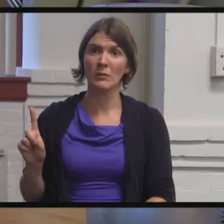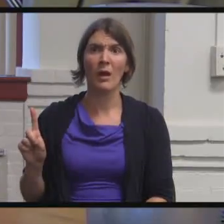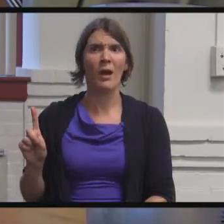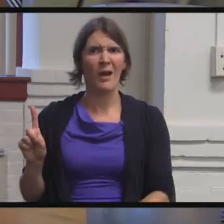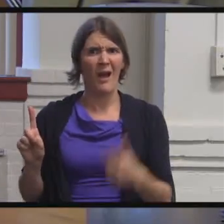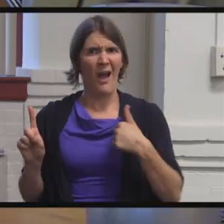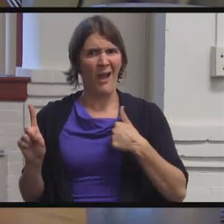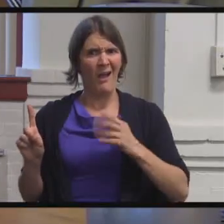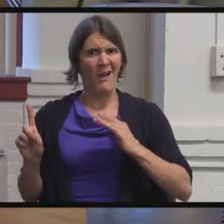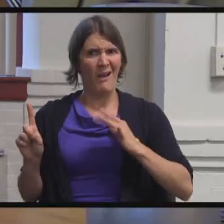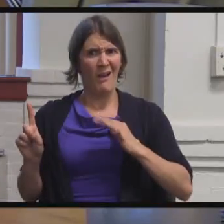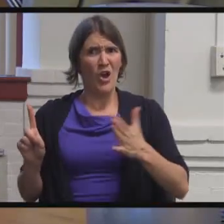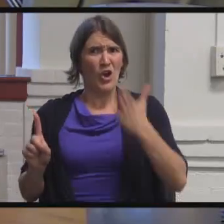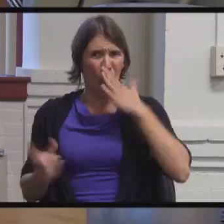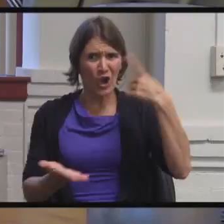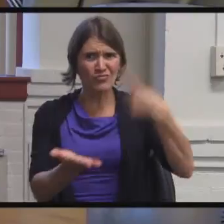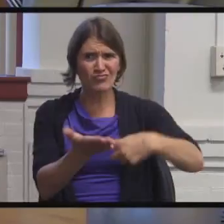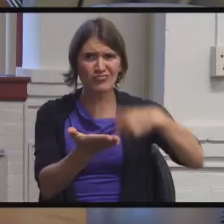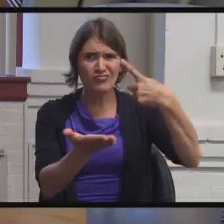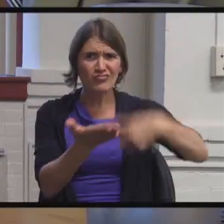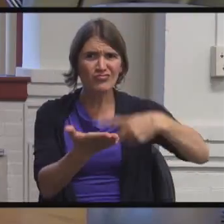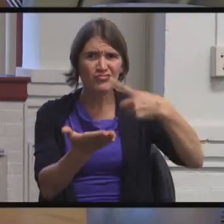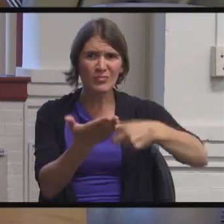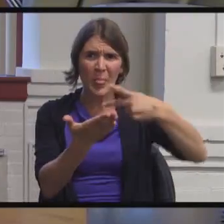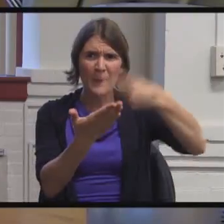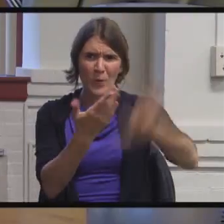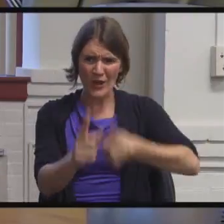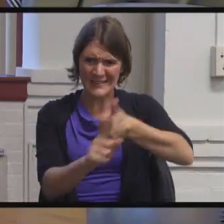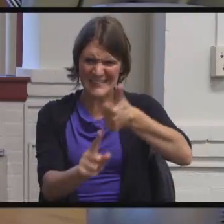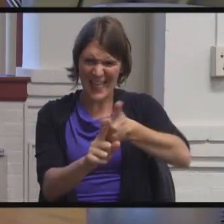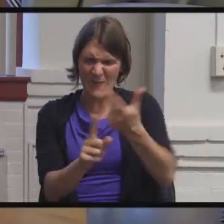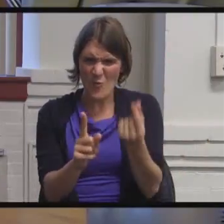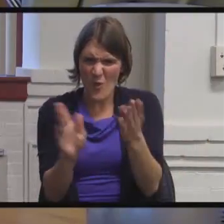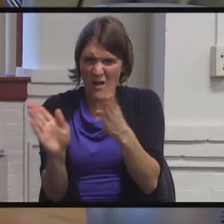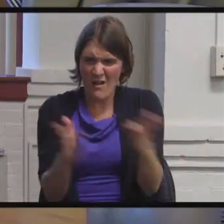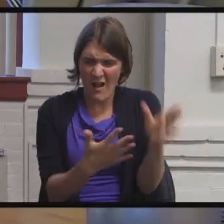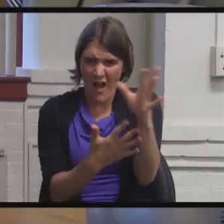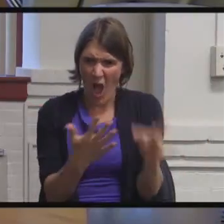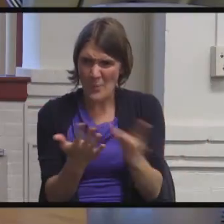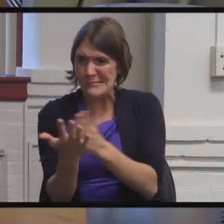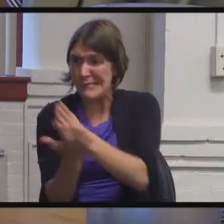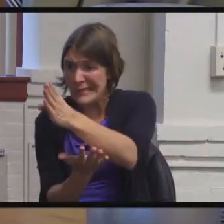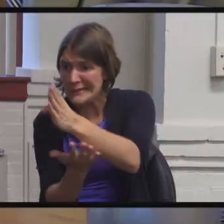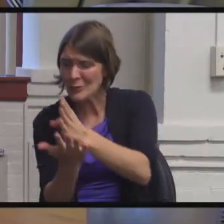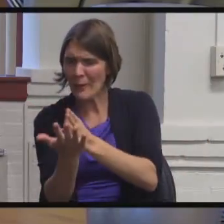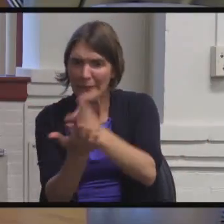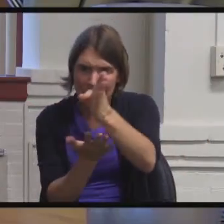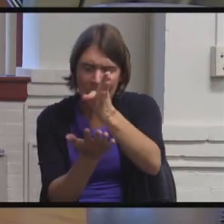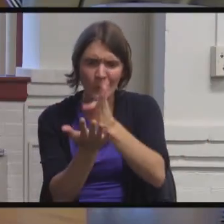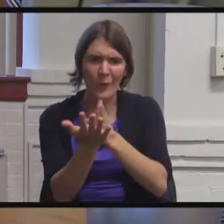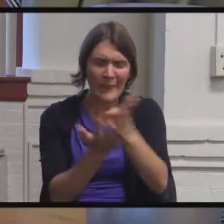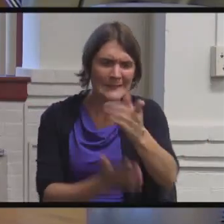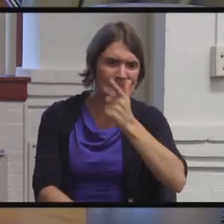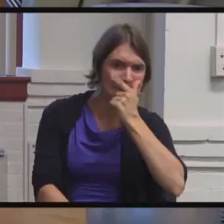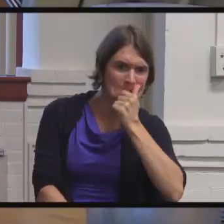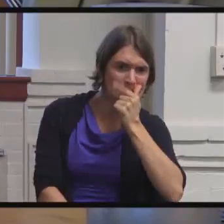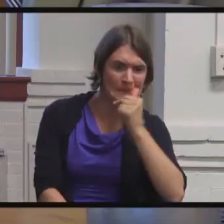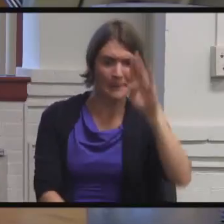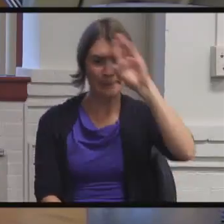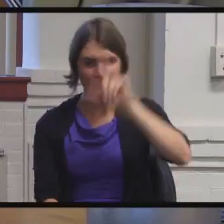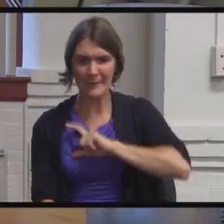solid discussions about potential paths forward for the police fire